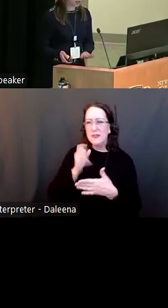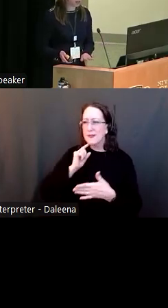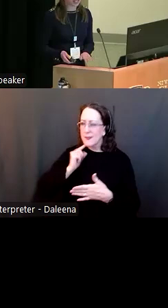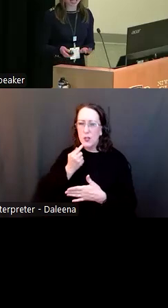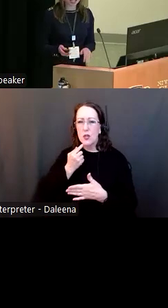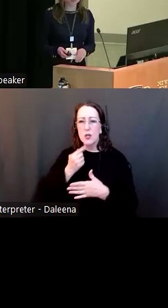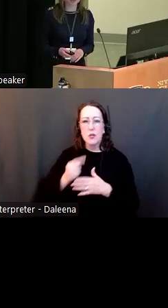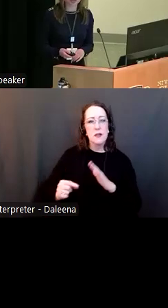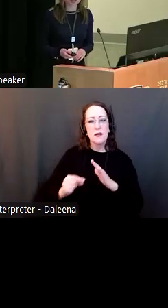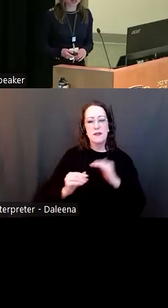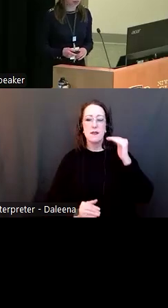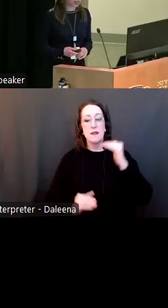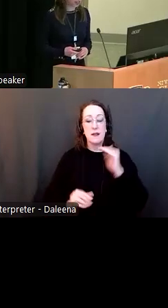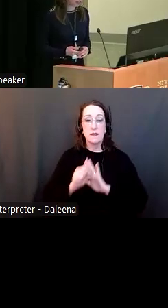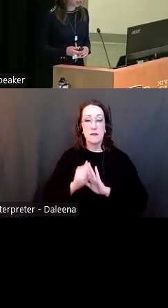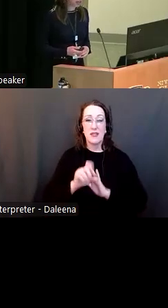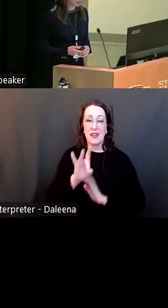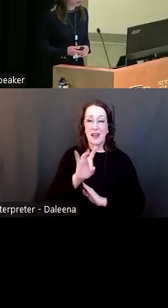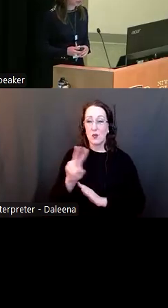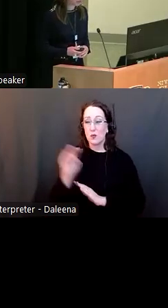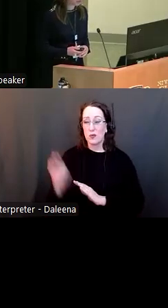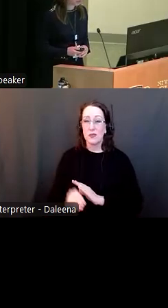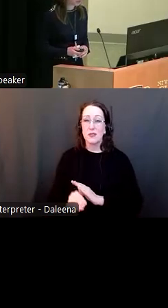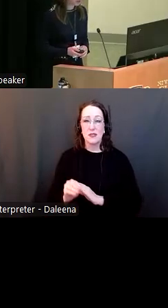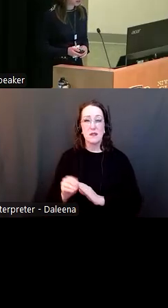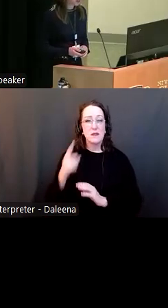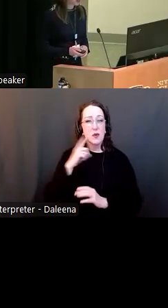symptom occurs in 82% of CHR samples.